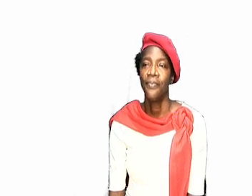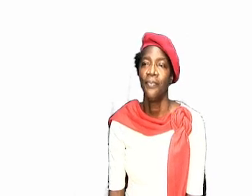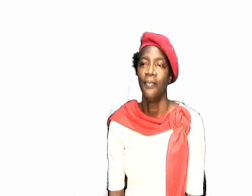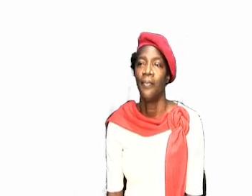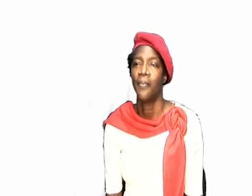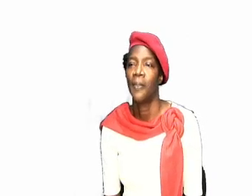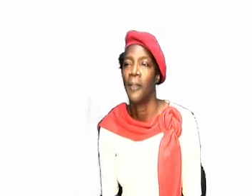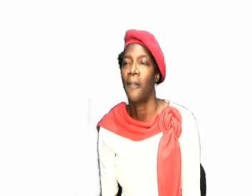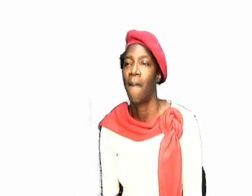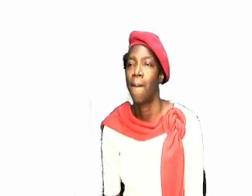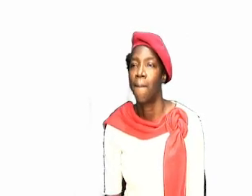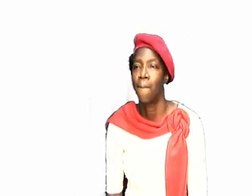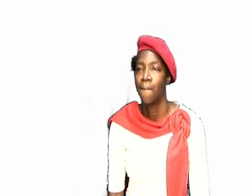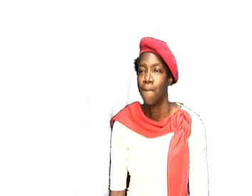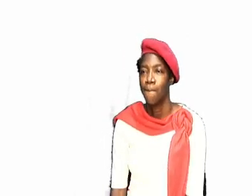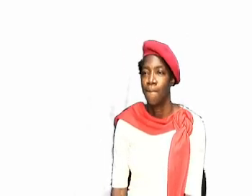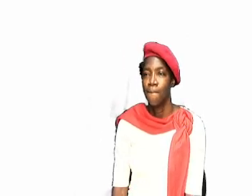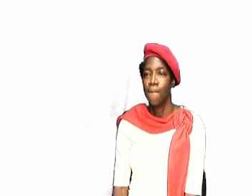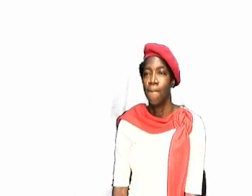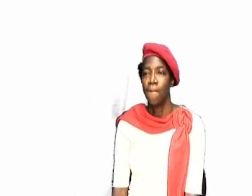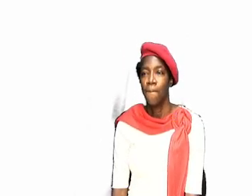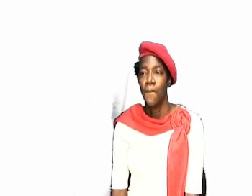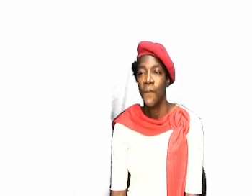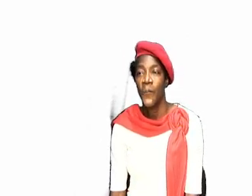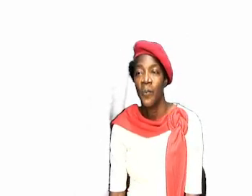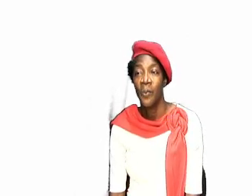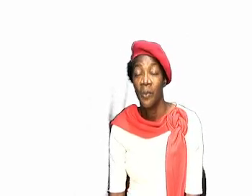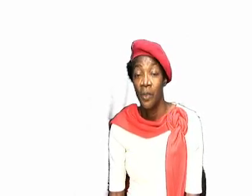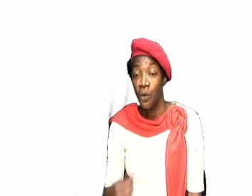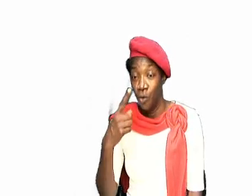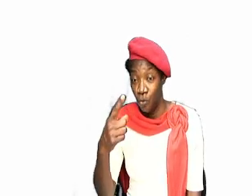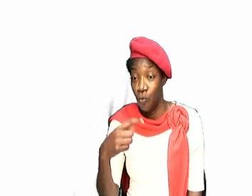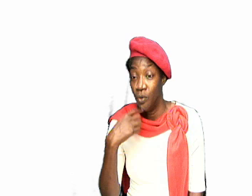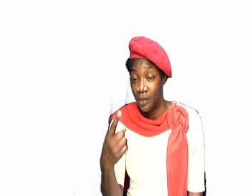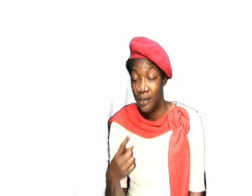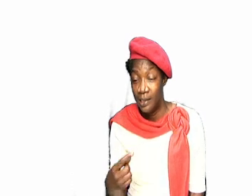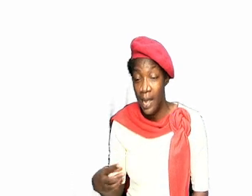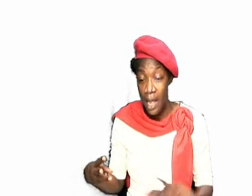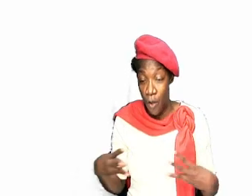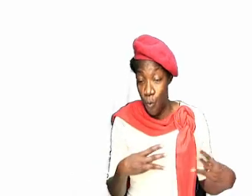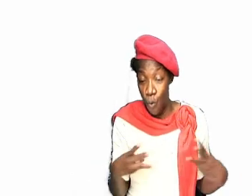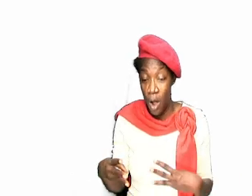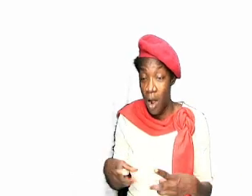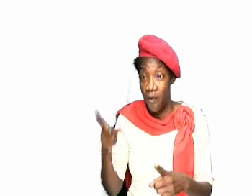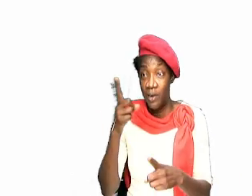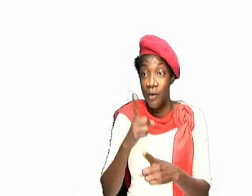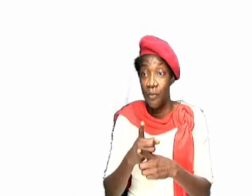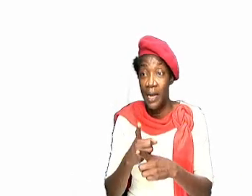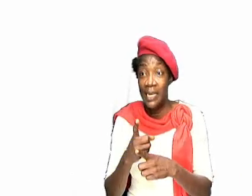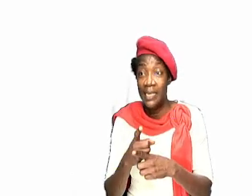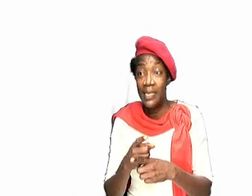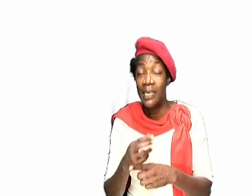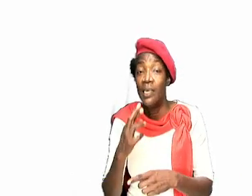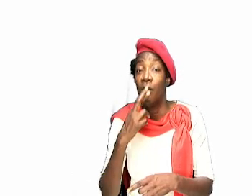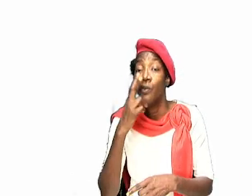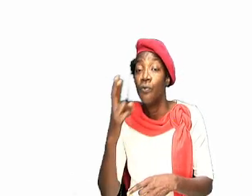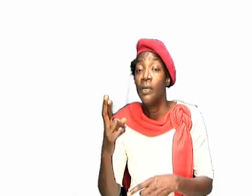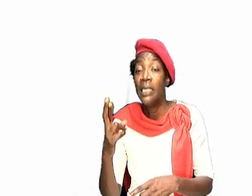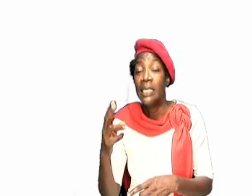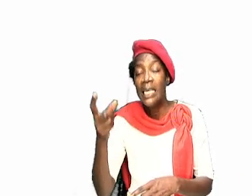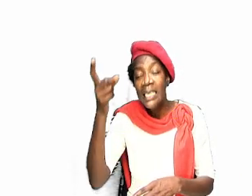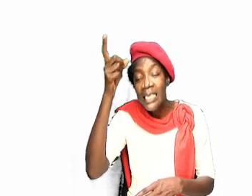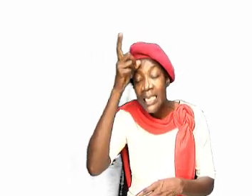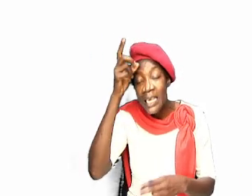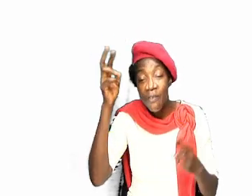So he's a man of battle. As long as you say war for the right reason, David was